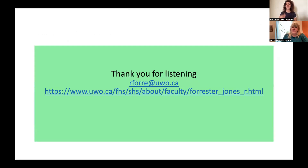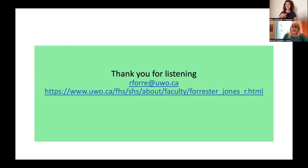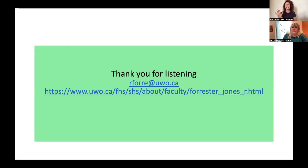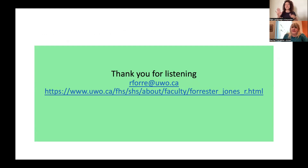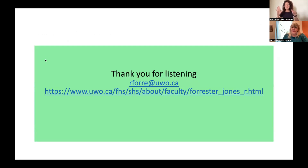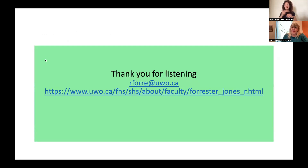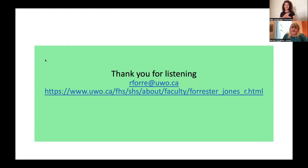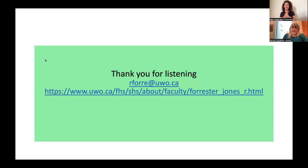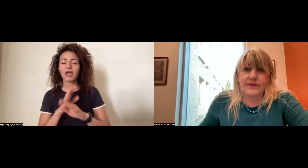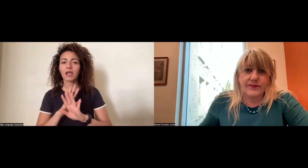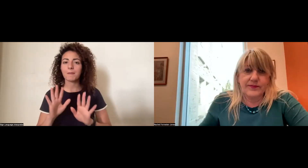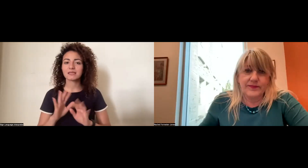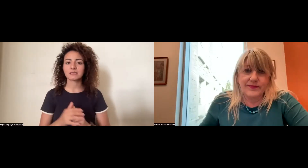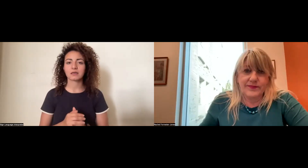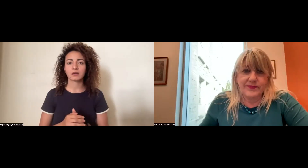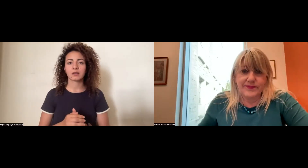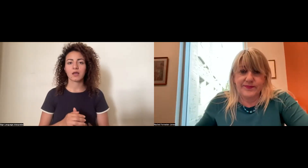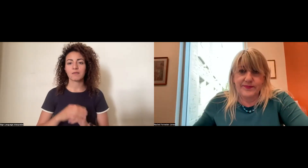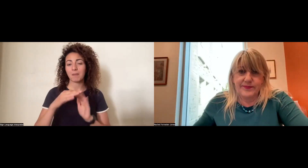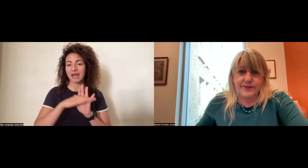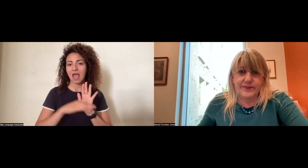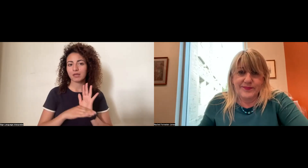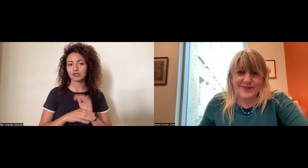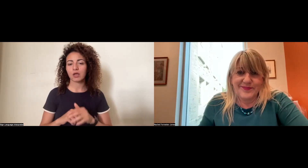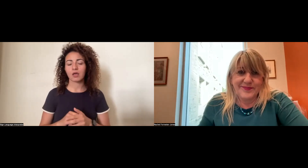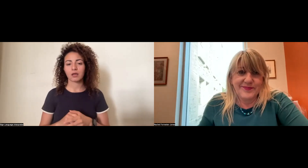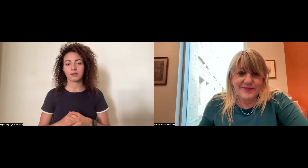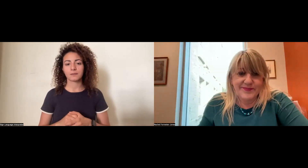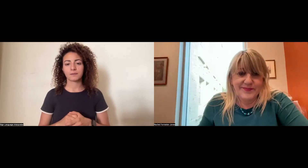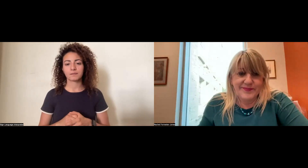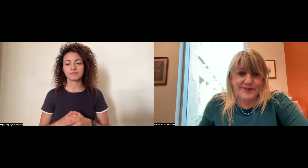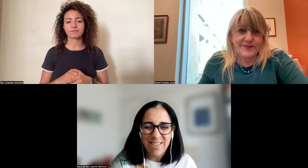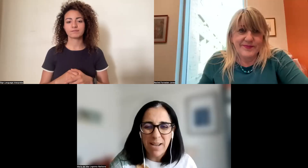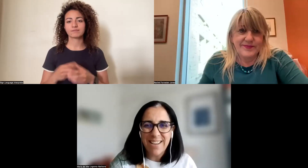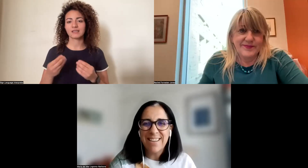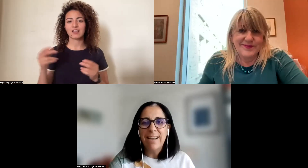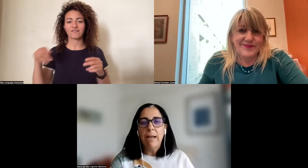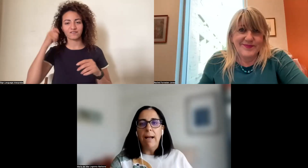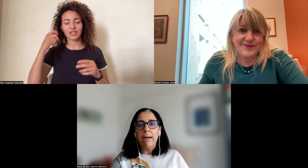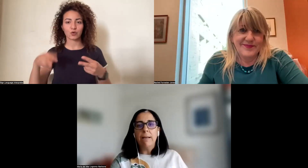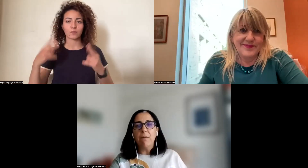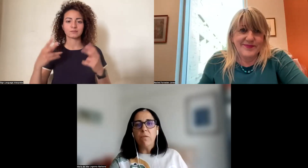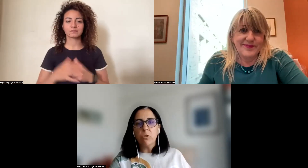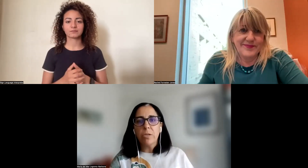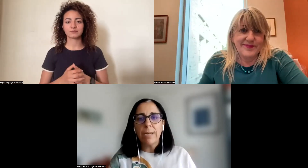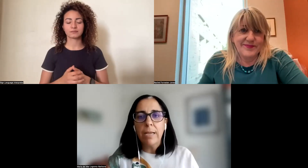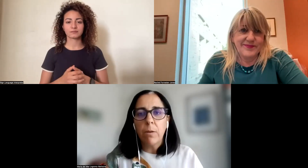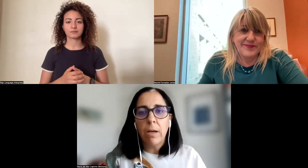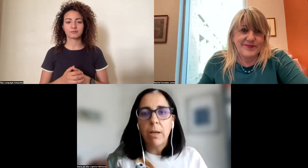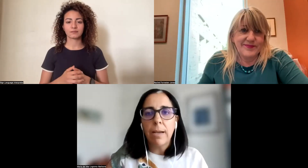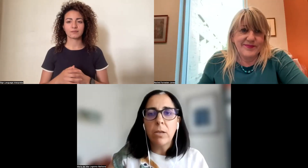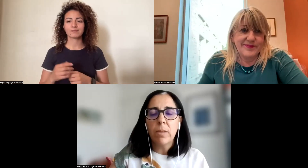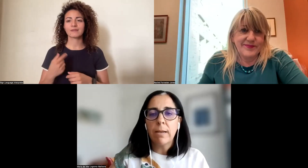to go from the official schedule, and unfortunately, let me put my video on back. And